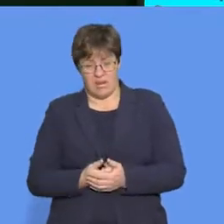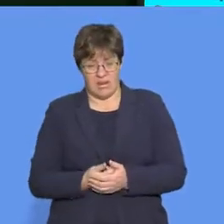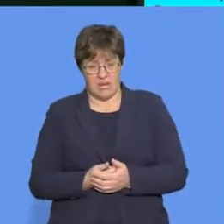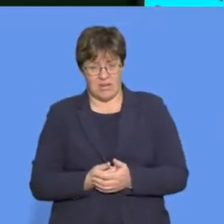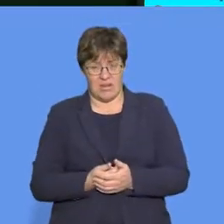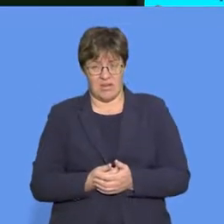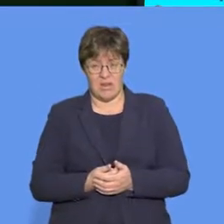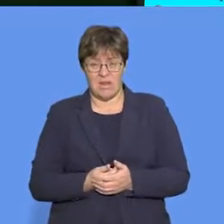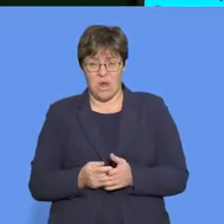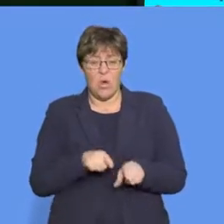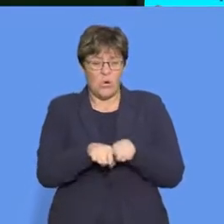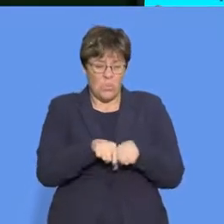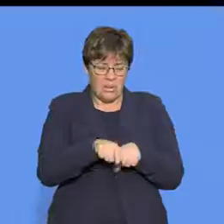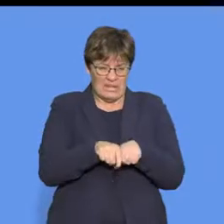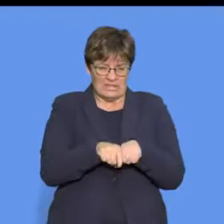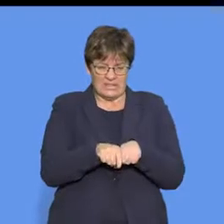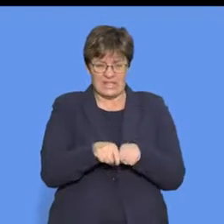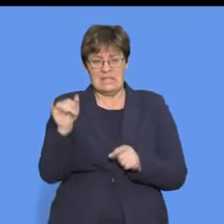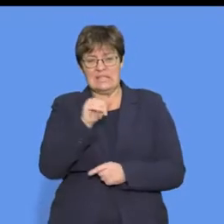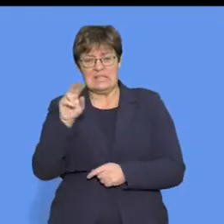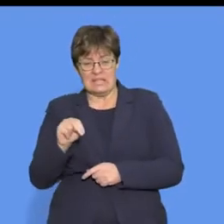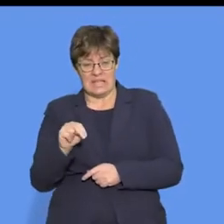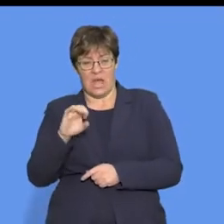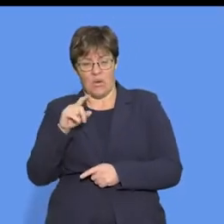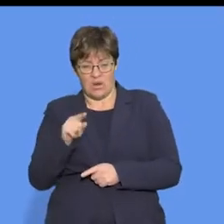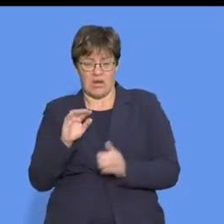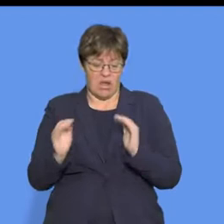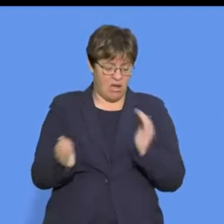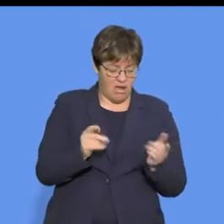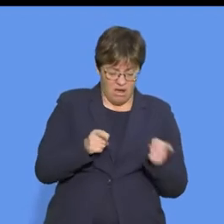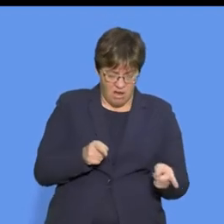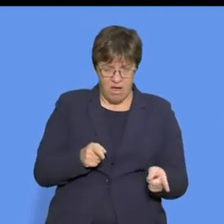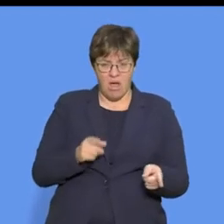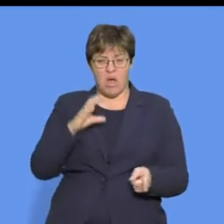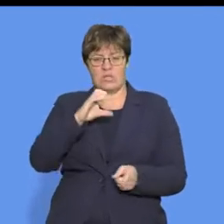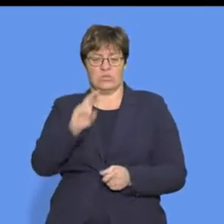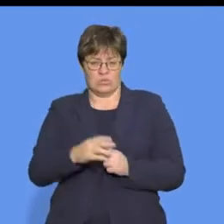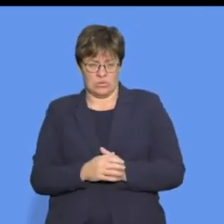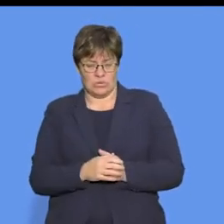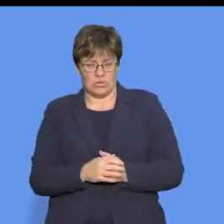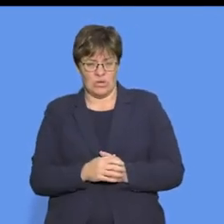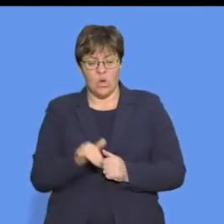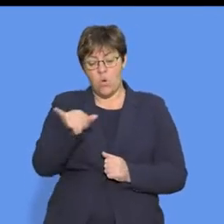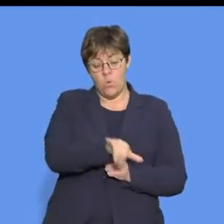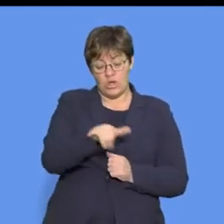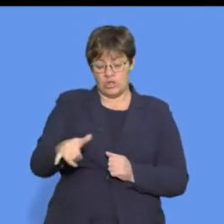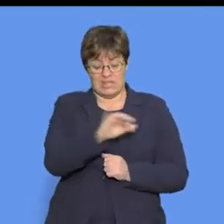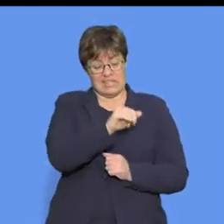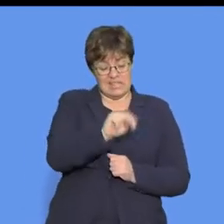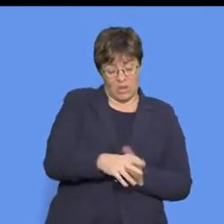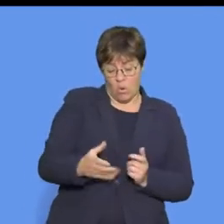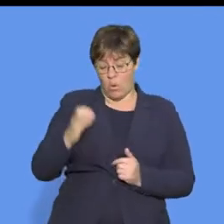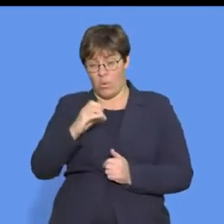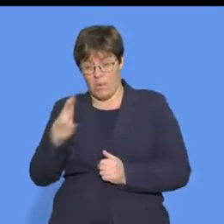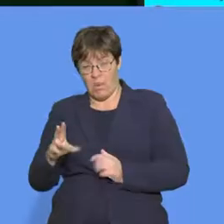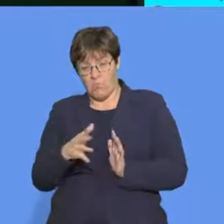cell. So now we're competing zinc ions to copper ions. We're going to say, which of